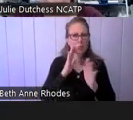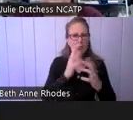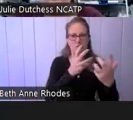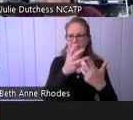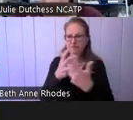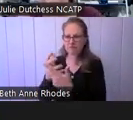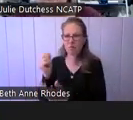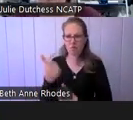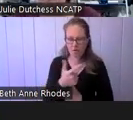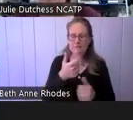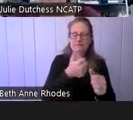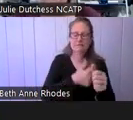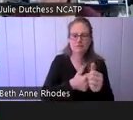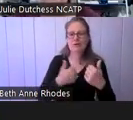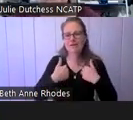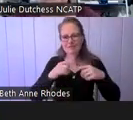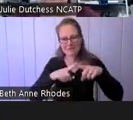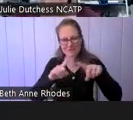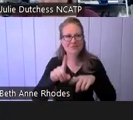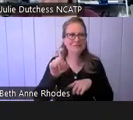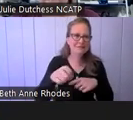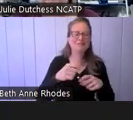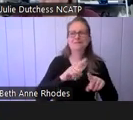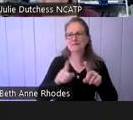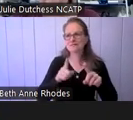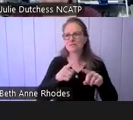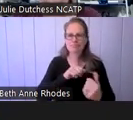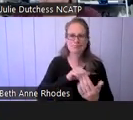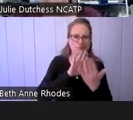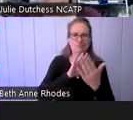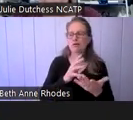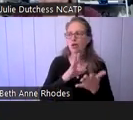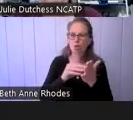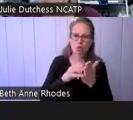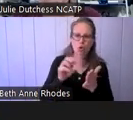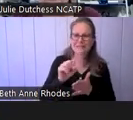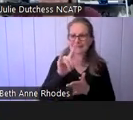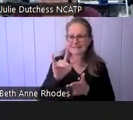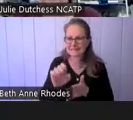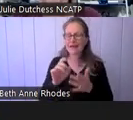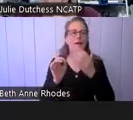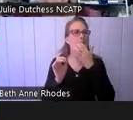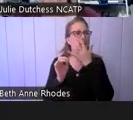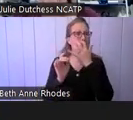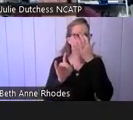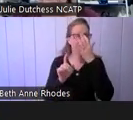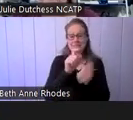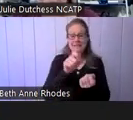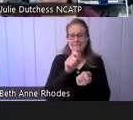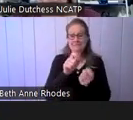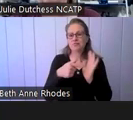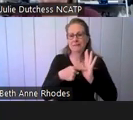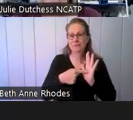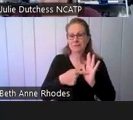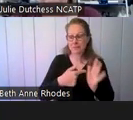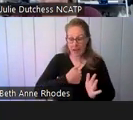different needs, approaches, learning styles, and preferences. So for example, the stuff that I use may not work for my